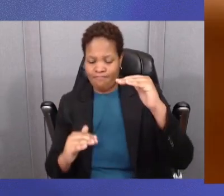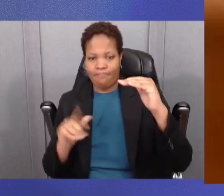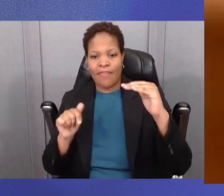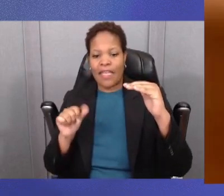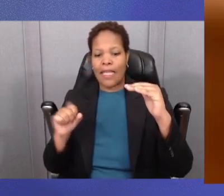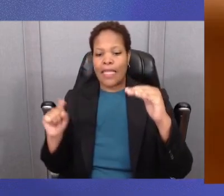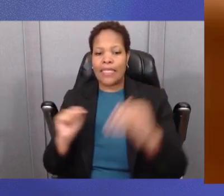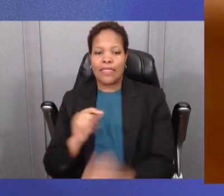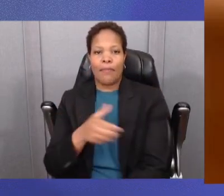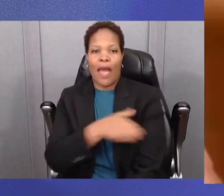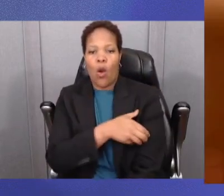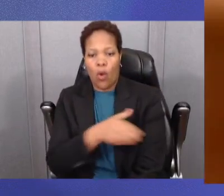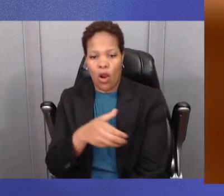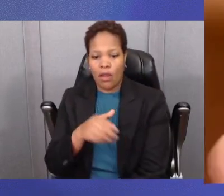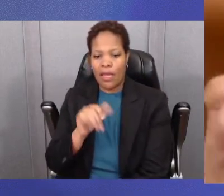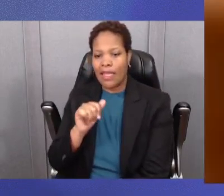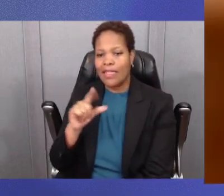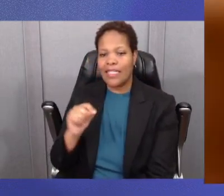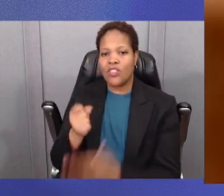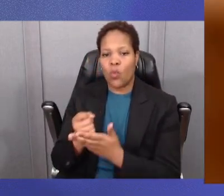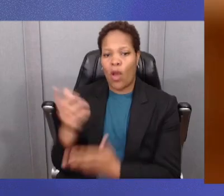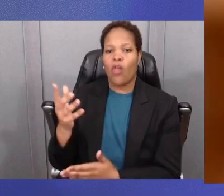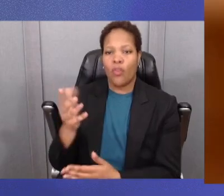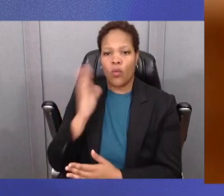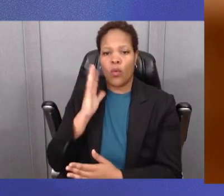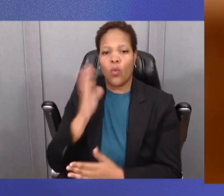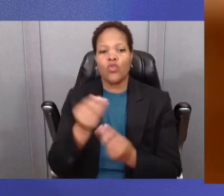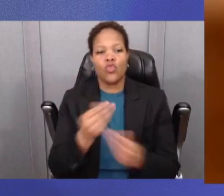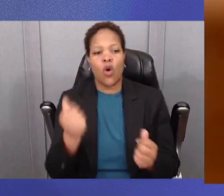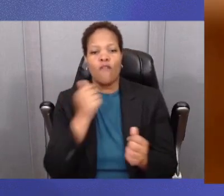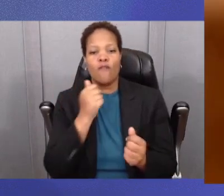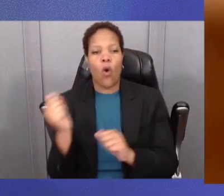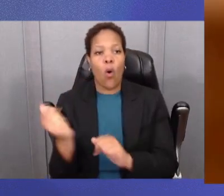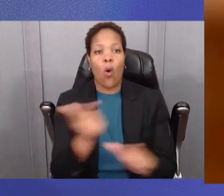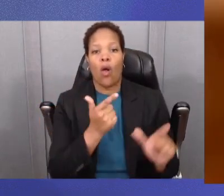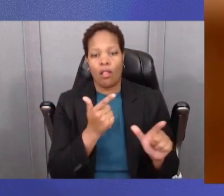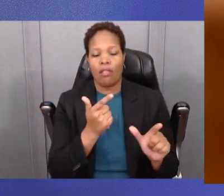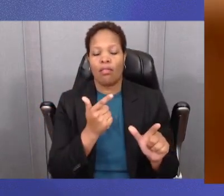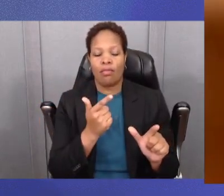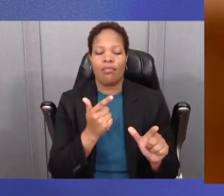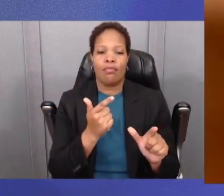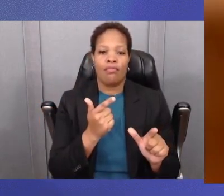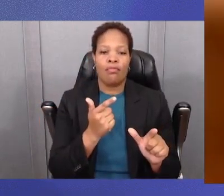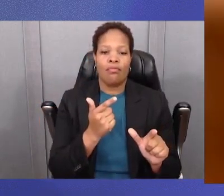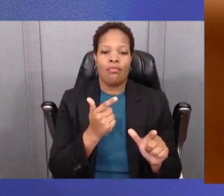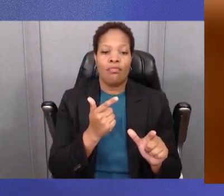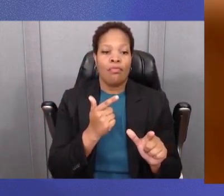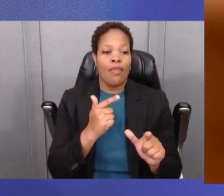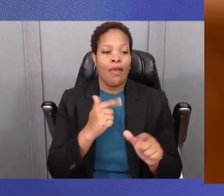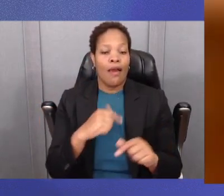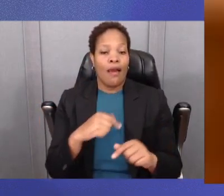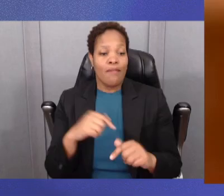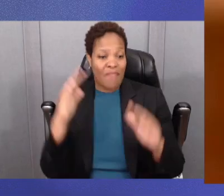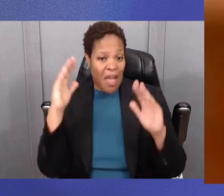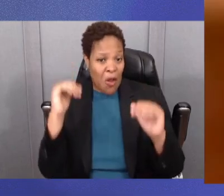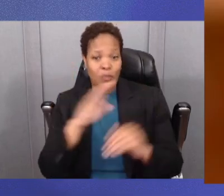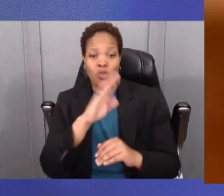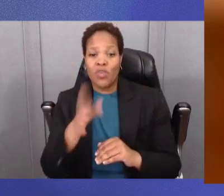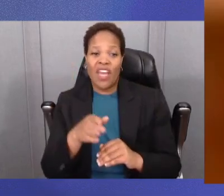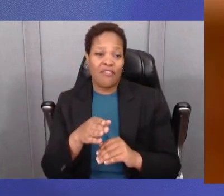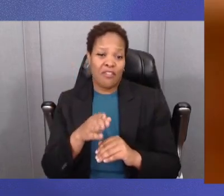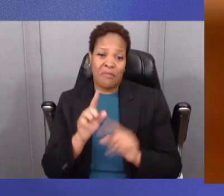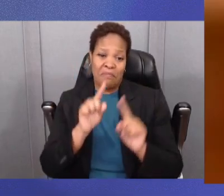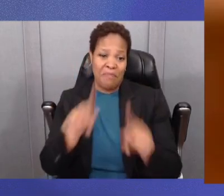wealthy among us, we'll be solving it for us all. So I hope you never meet that hotel that I spoke